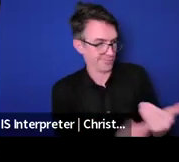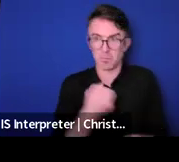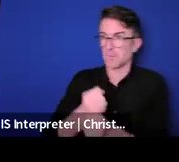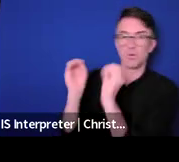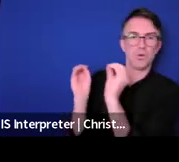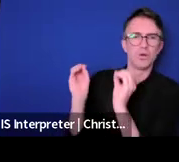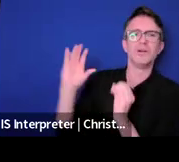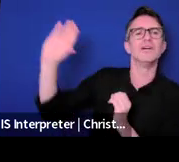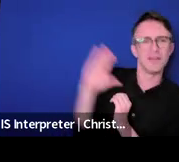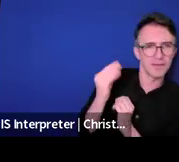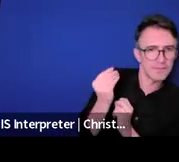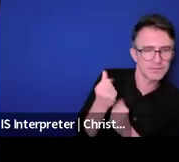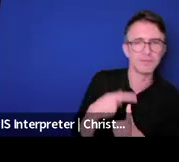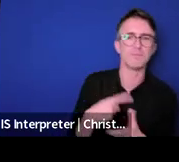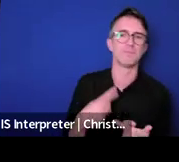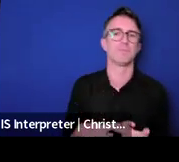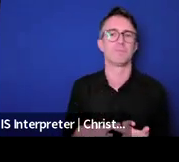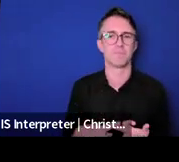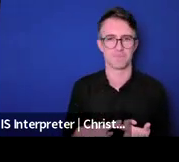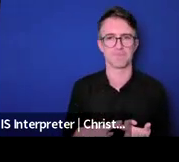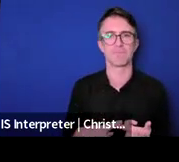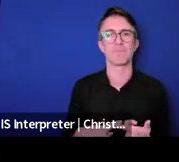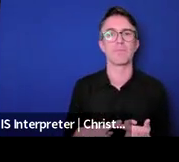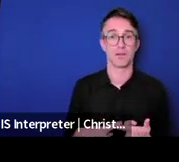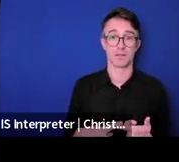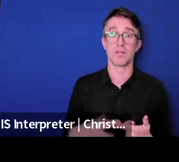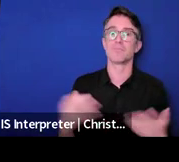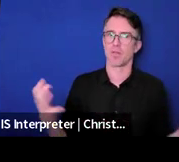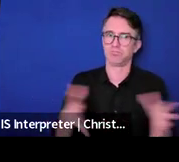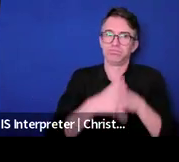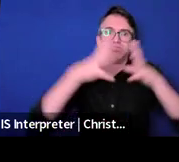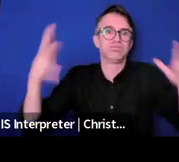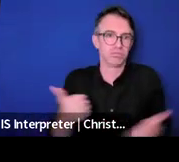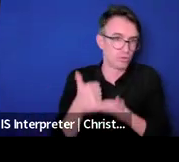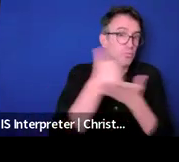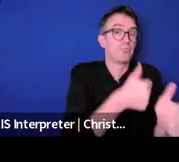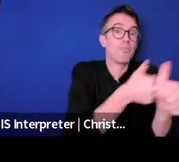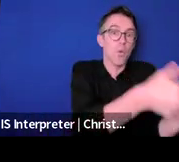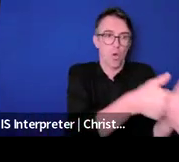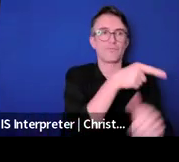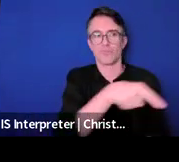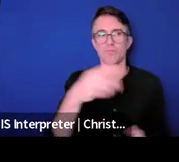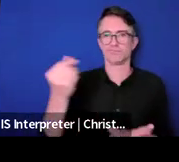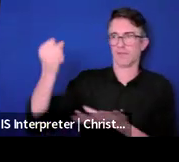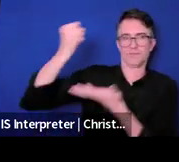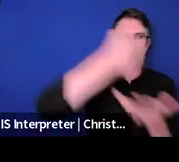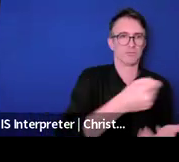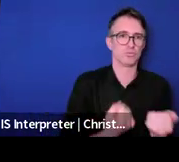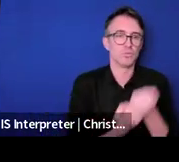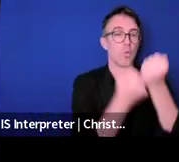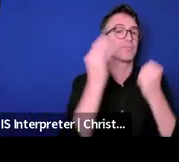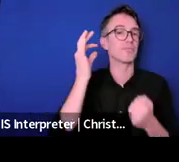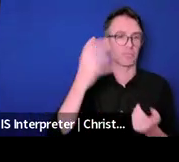also see that it mostly benefits children of younger age. As of